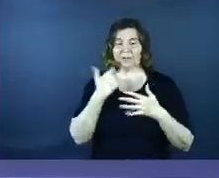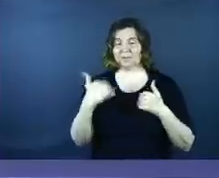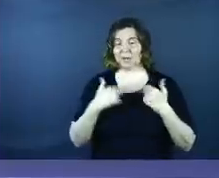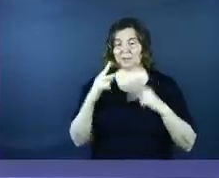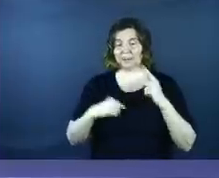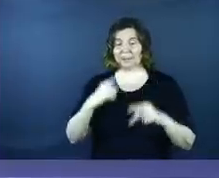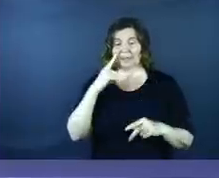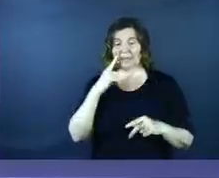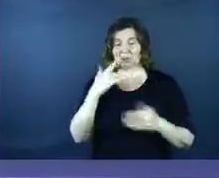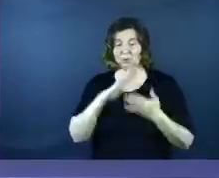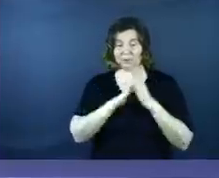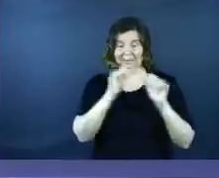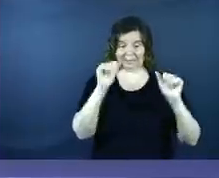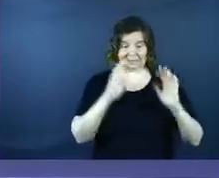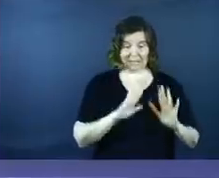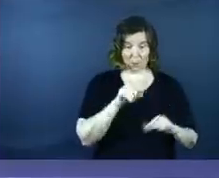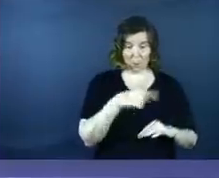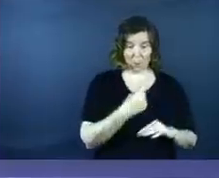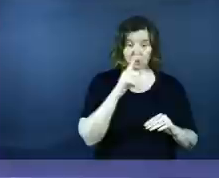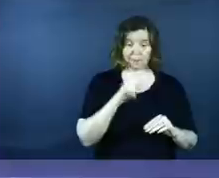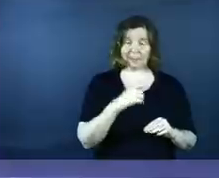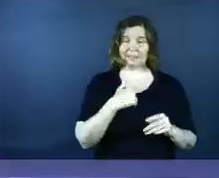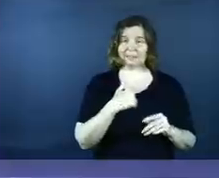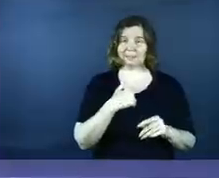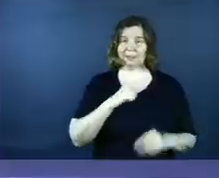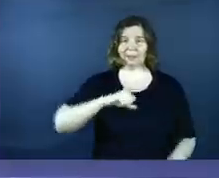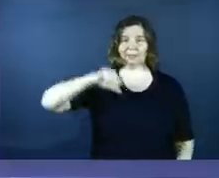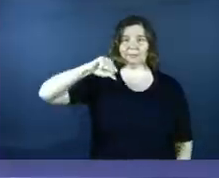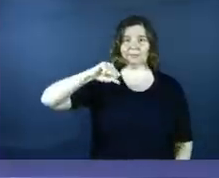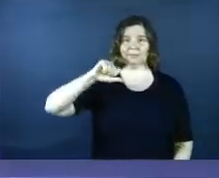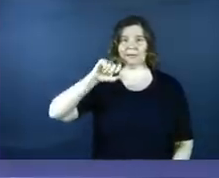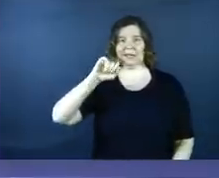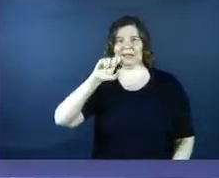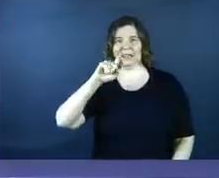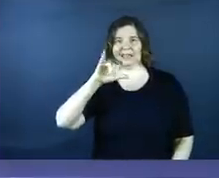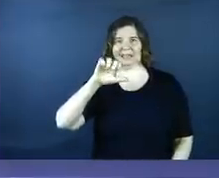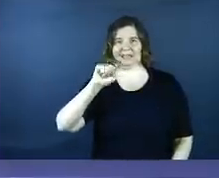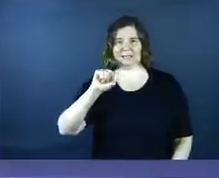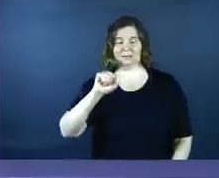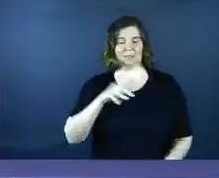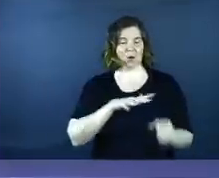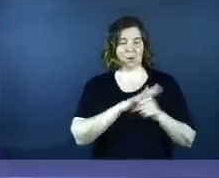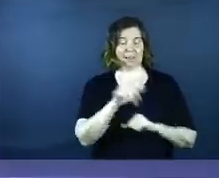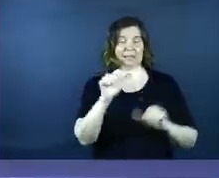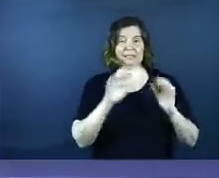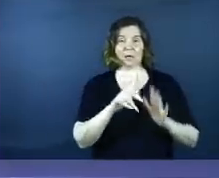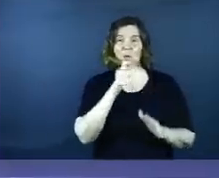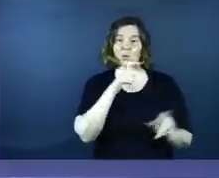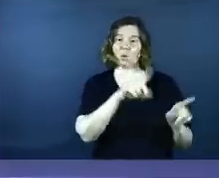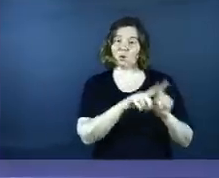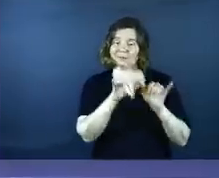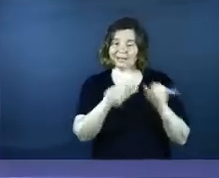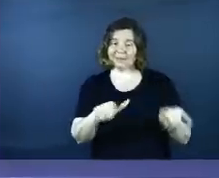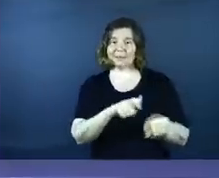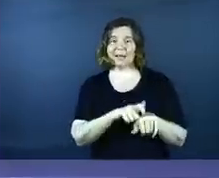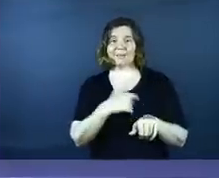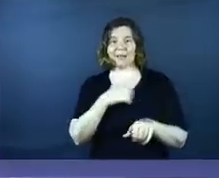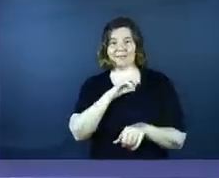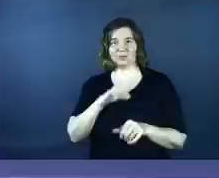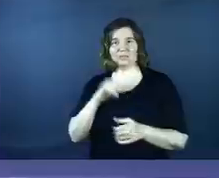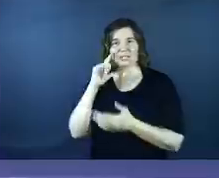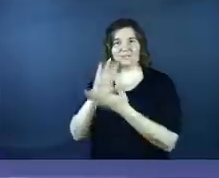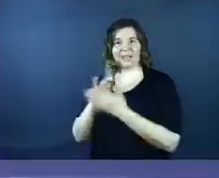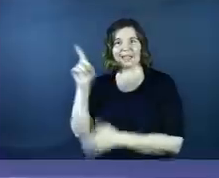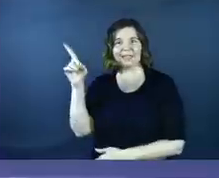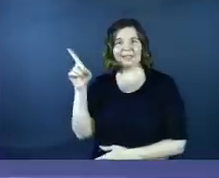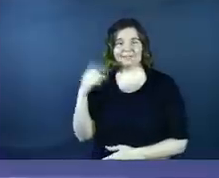think that to be a scientist, you must be an atheist. There are plenty of scientists who also have Christian faith,